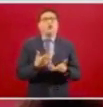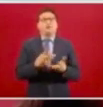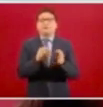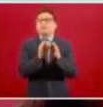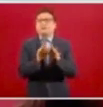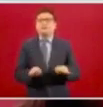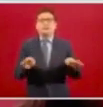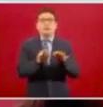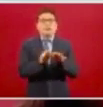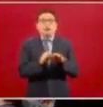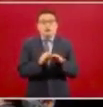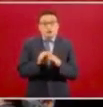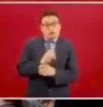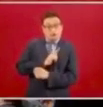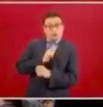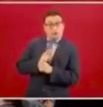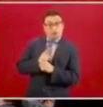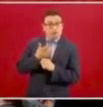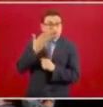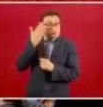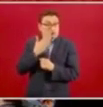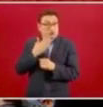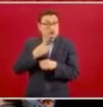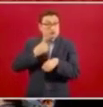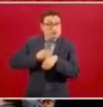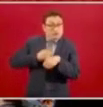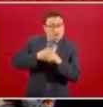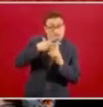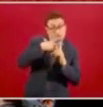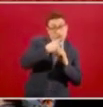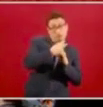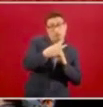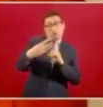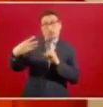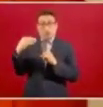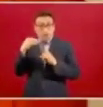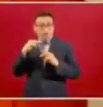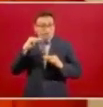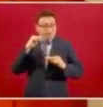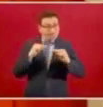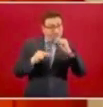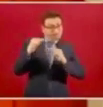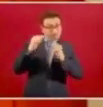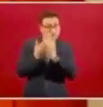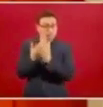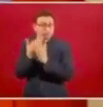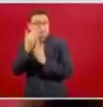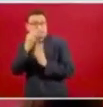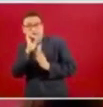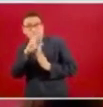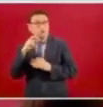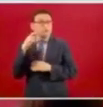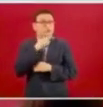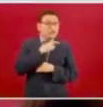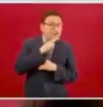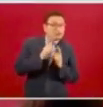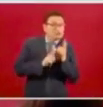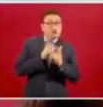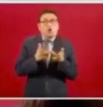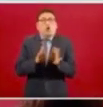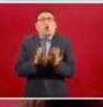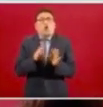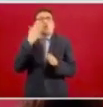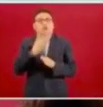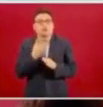One of the very useful measures to know if this epidemic is increasing